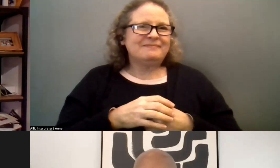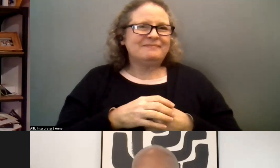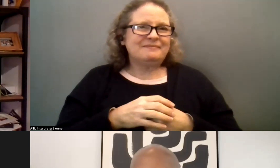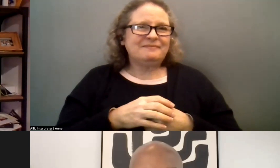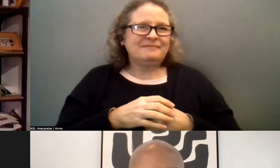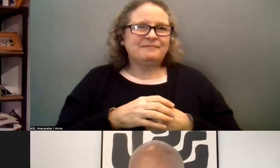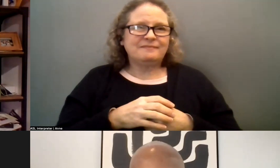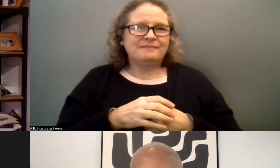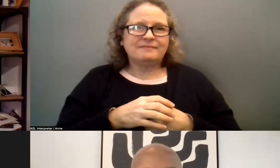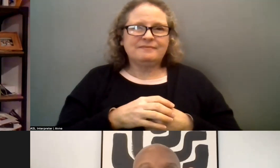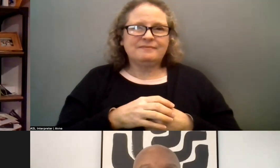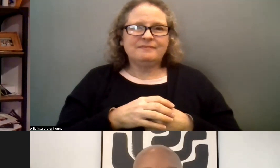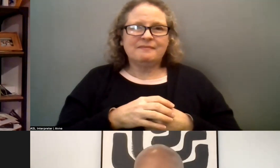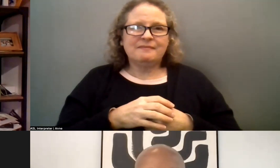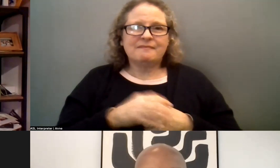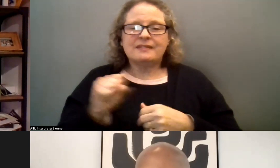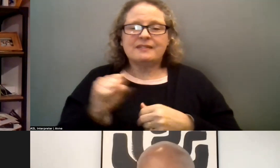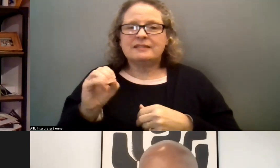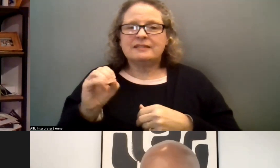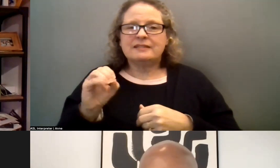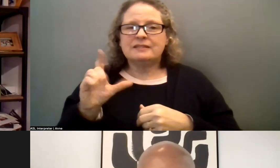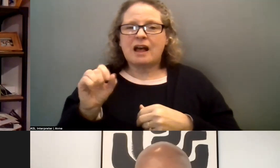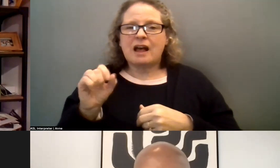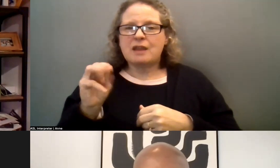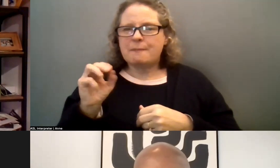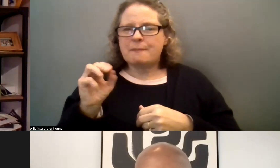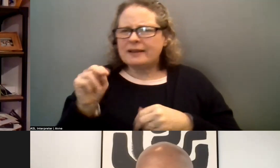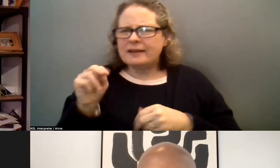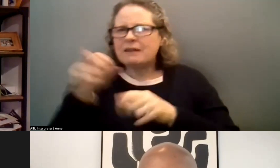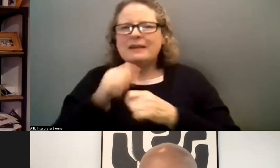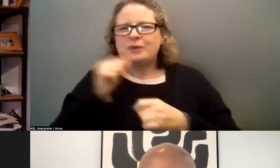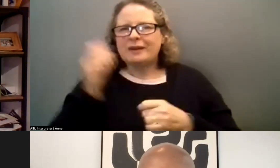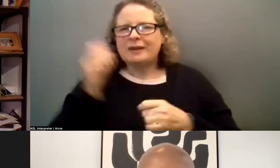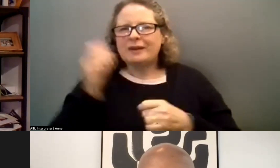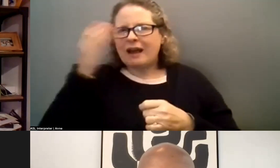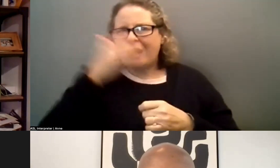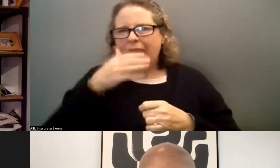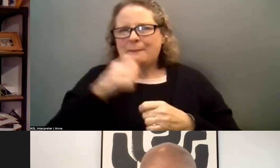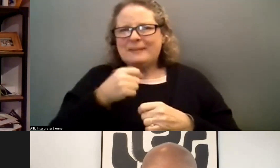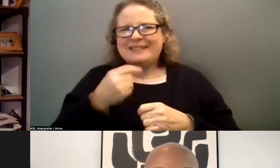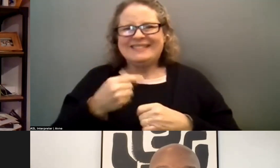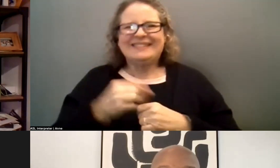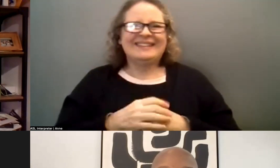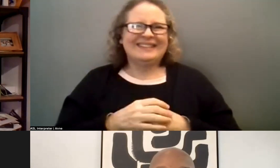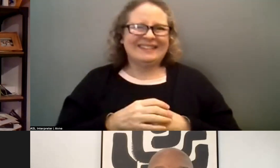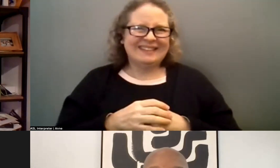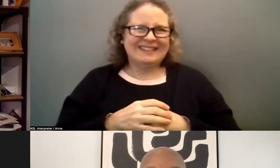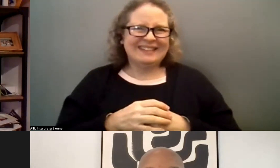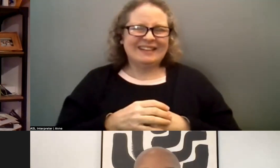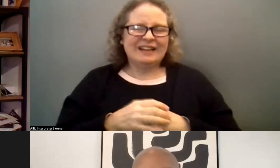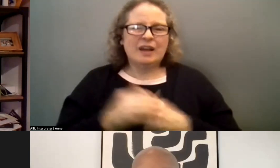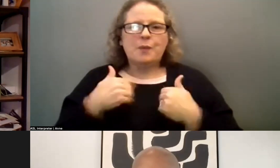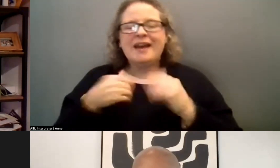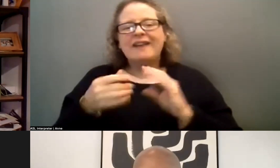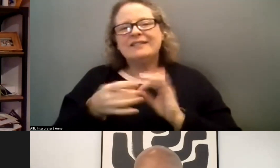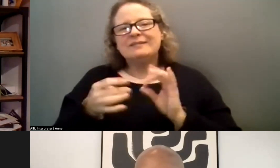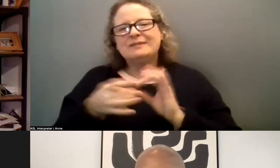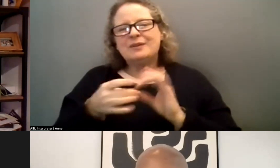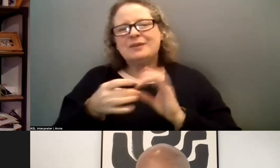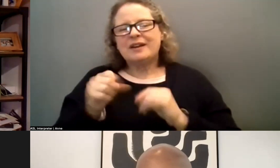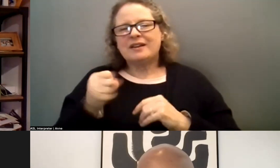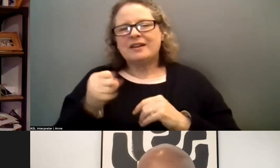okay, I'm sorry. I'm going back up the chat to make sure I didn't miss anyone. We have an anecdote from